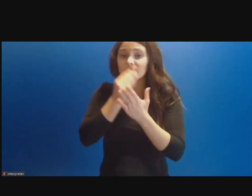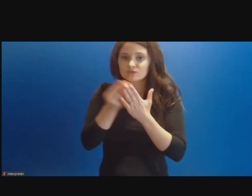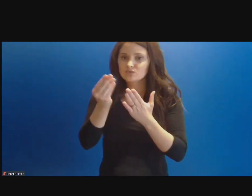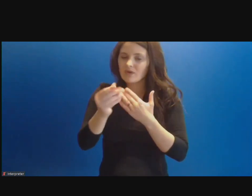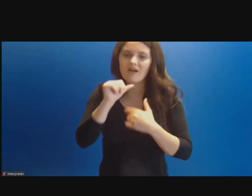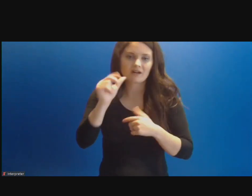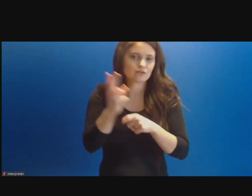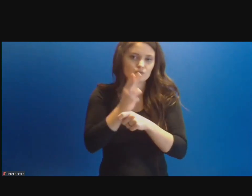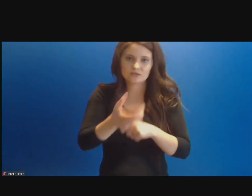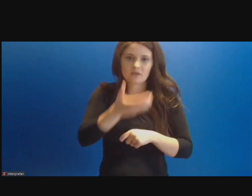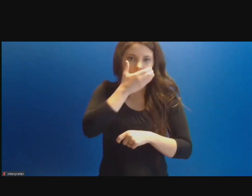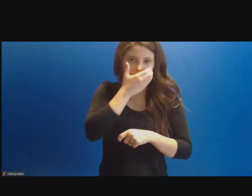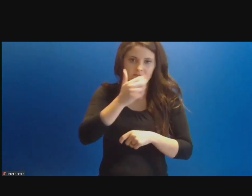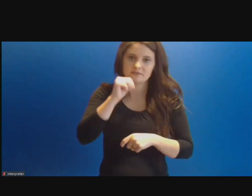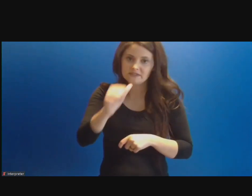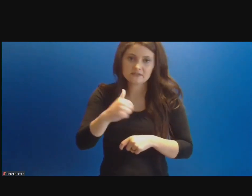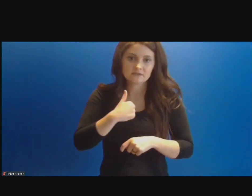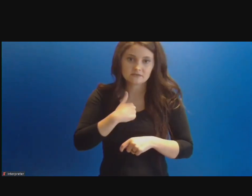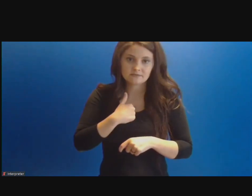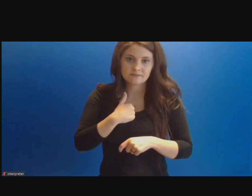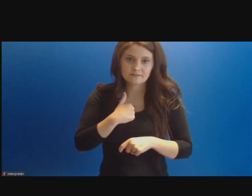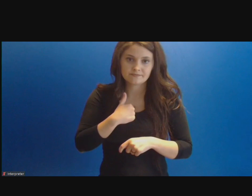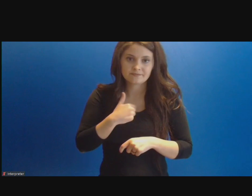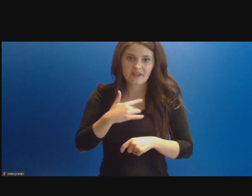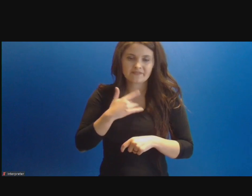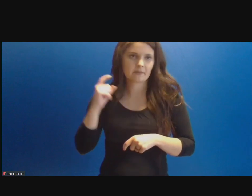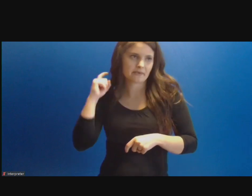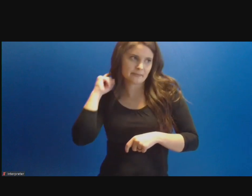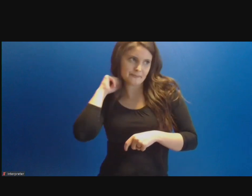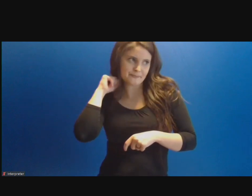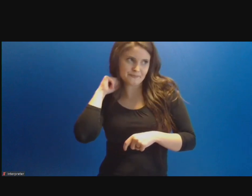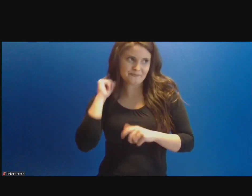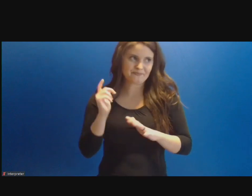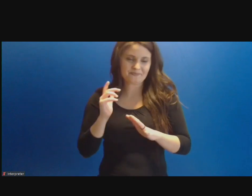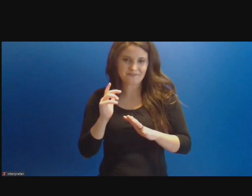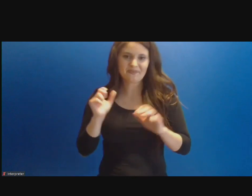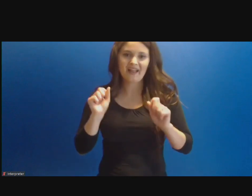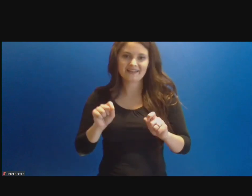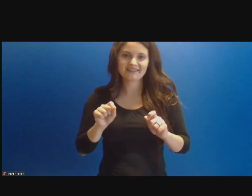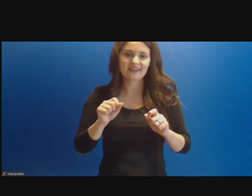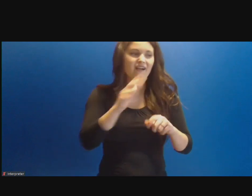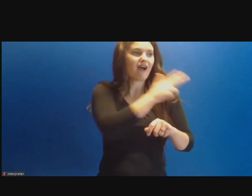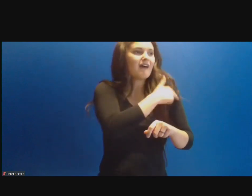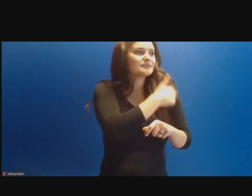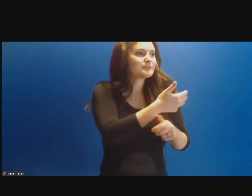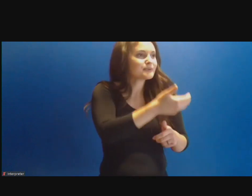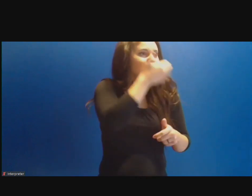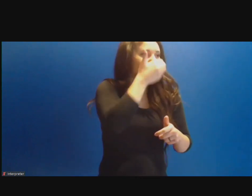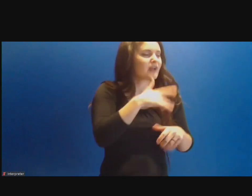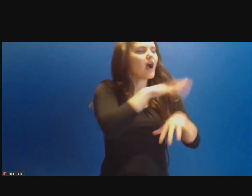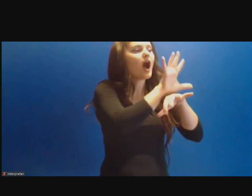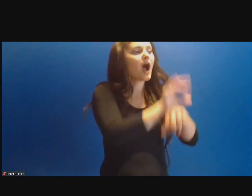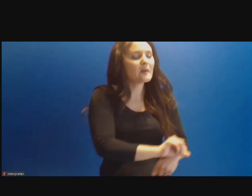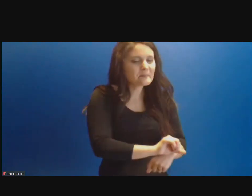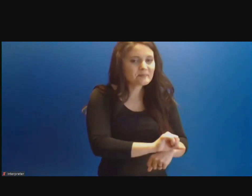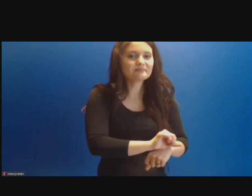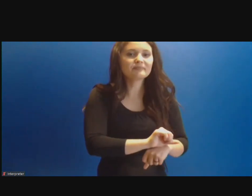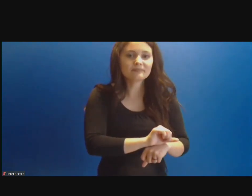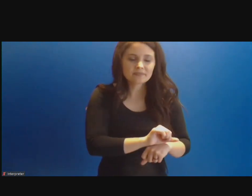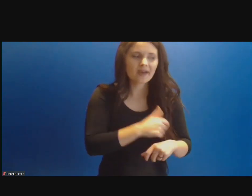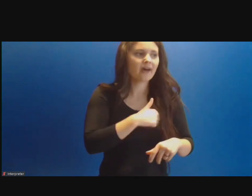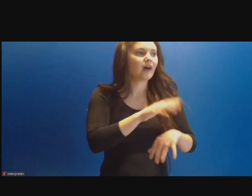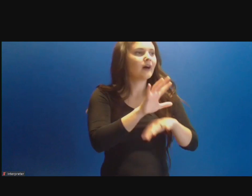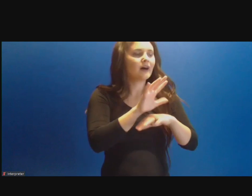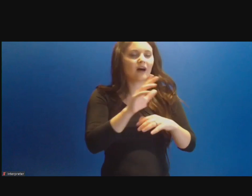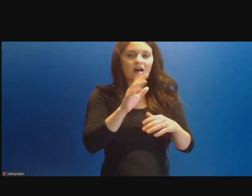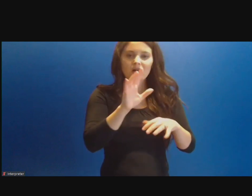this. I'm a little self-conscious. I can certainly wear a surgical mask in the hospital. I'm quite used to doing that. I do that